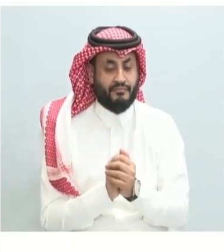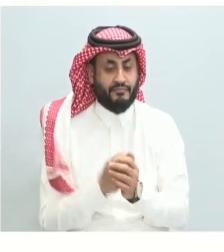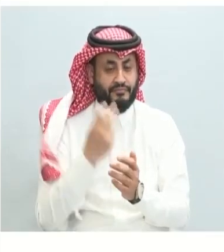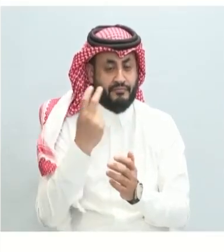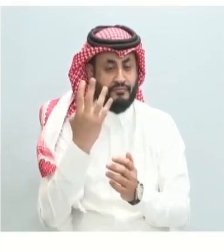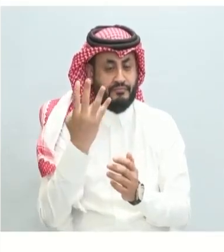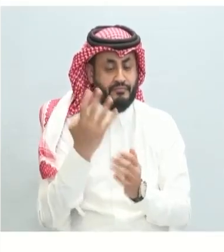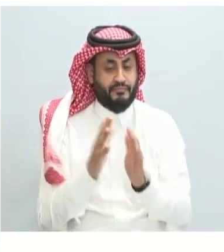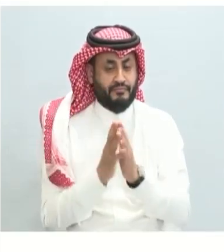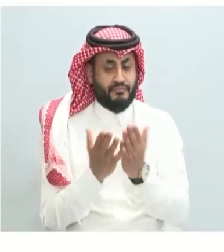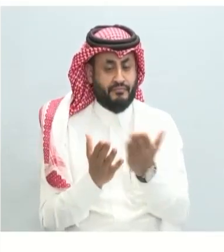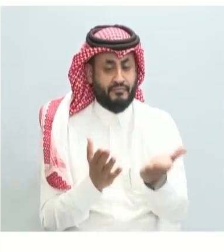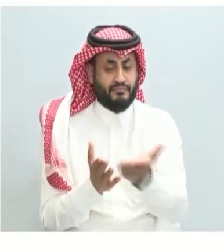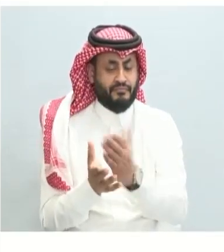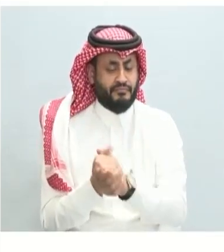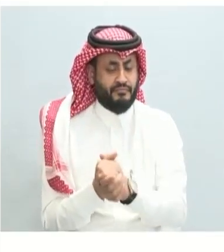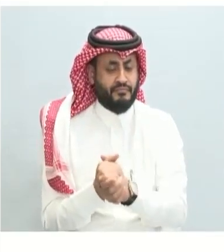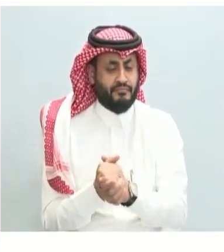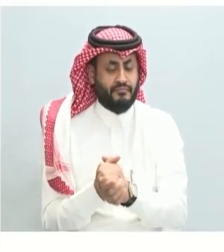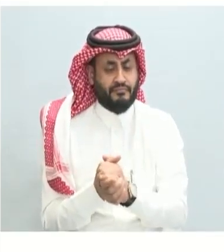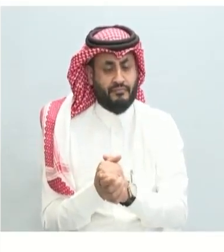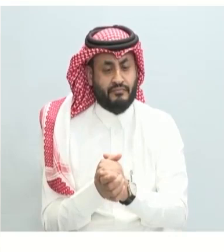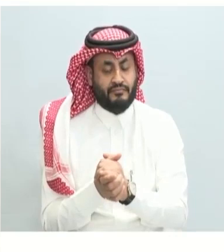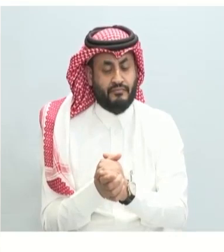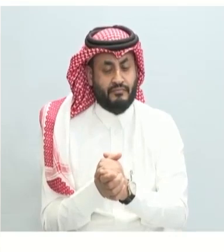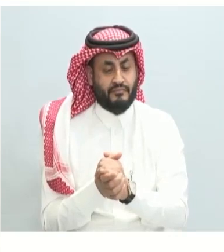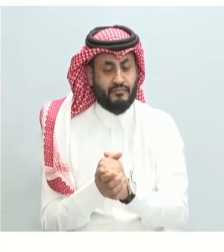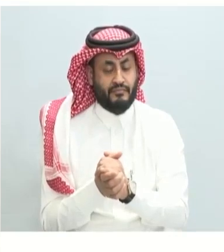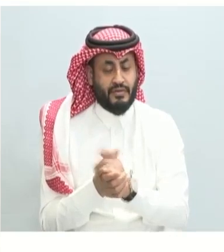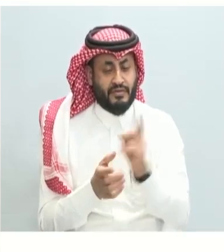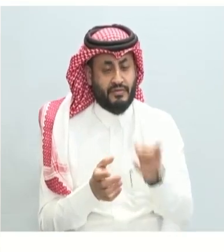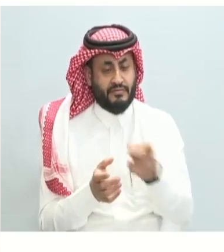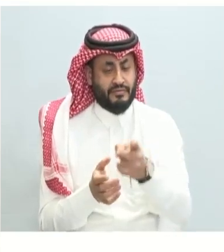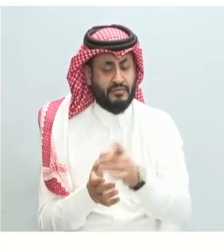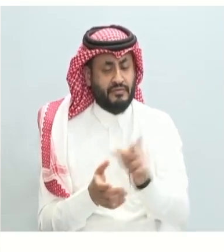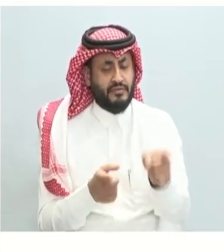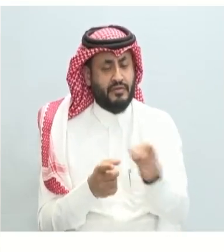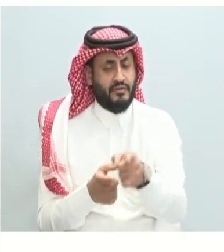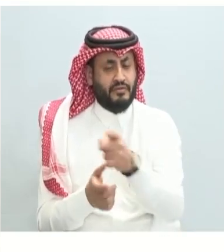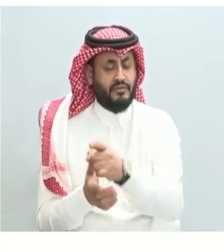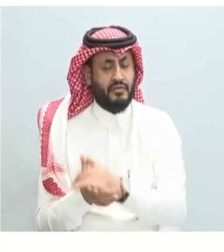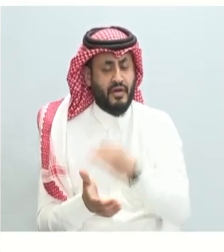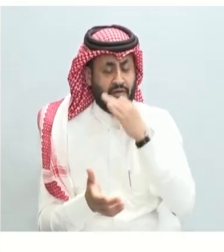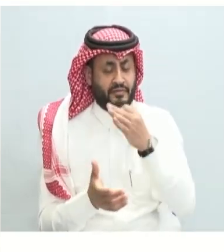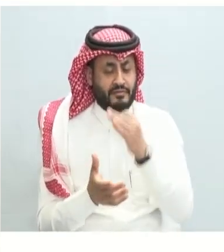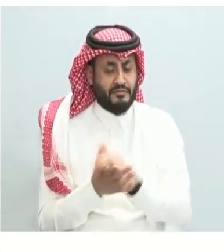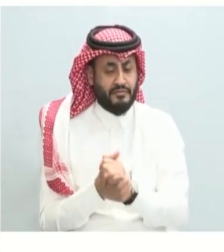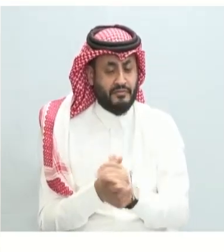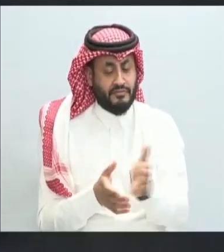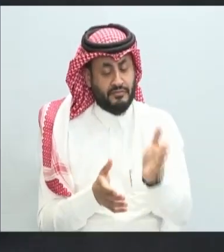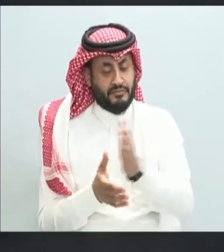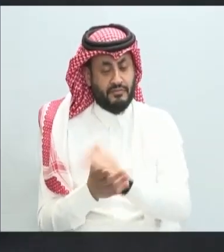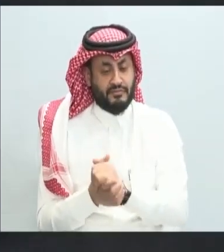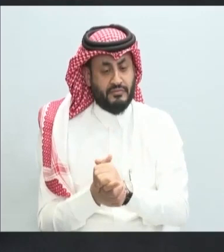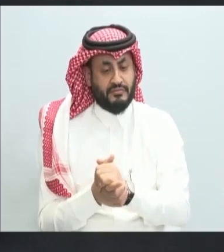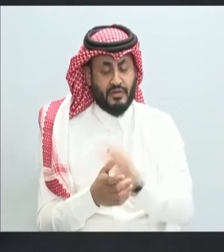page 24, what you're going to do here is that we're going to point at each of these sounds and